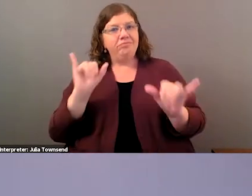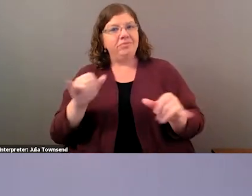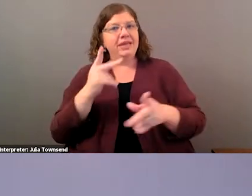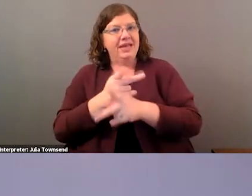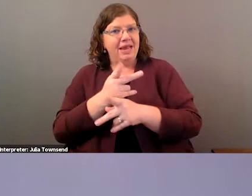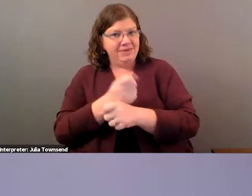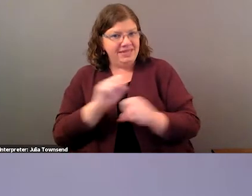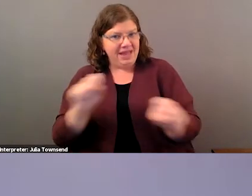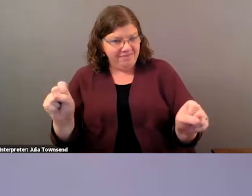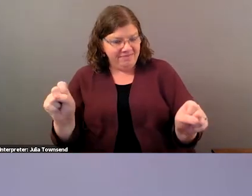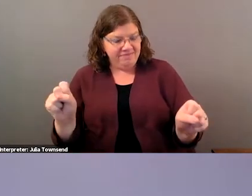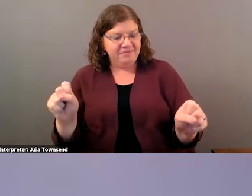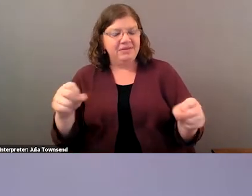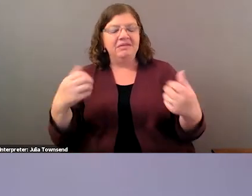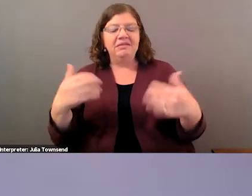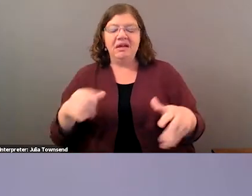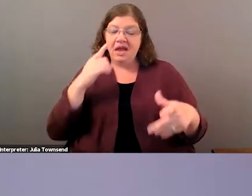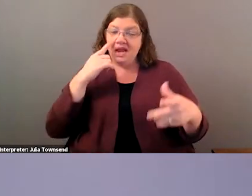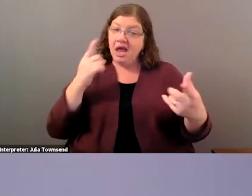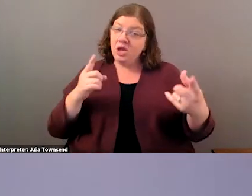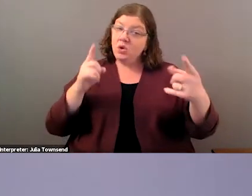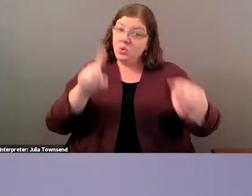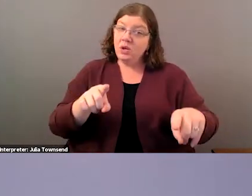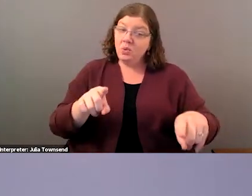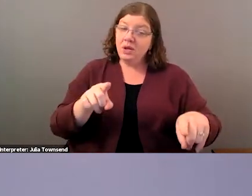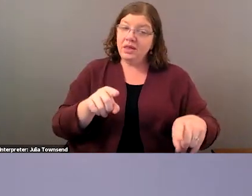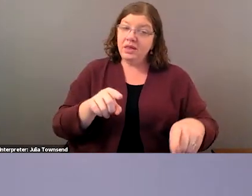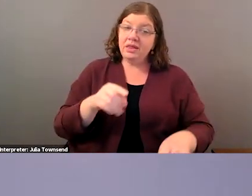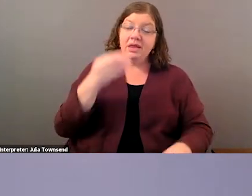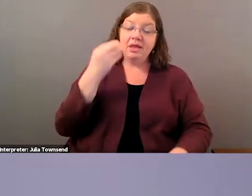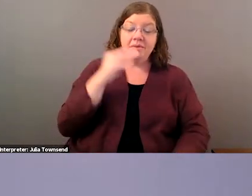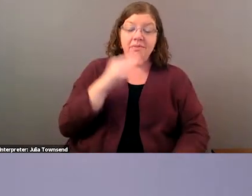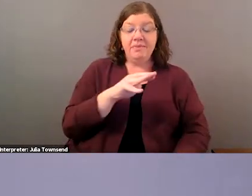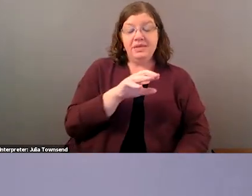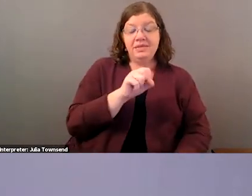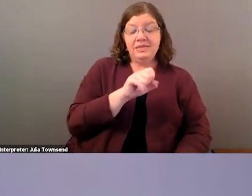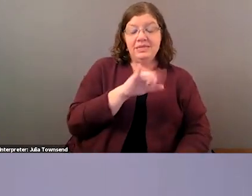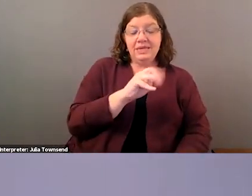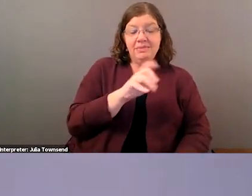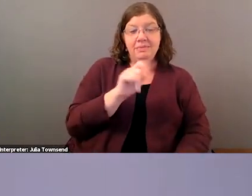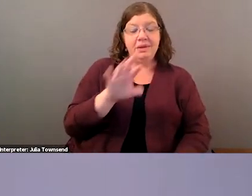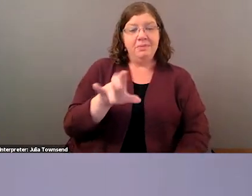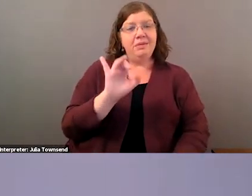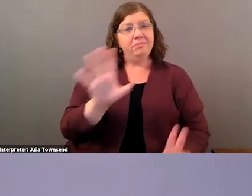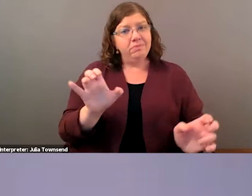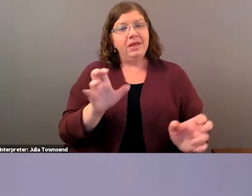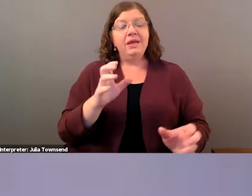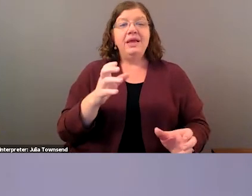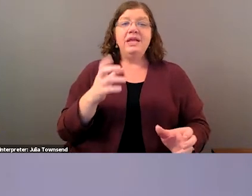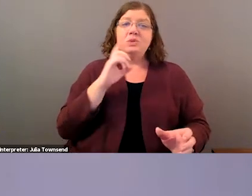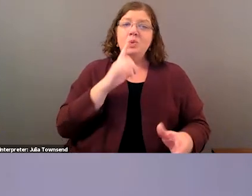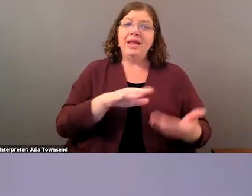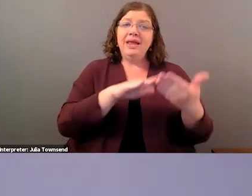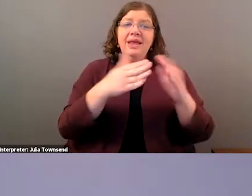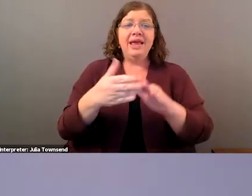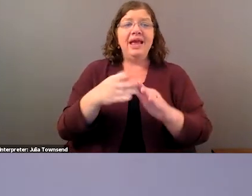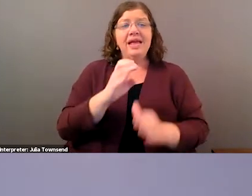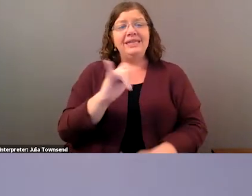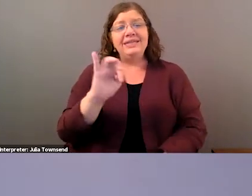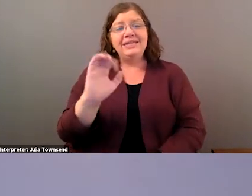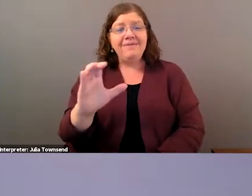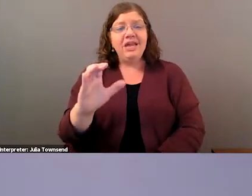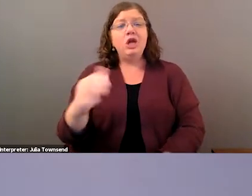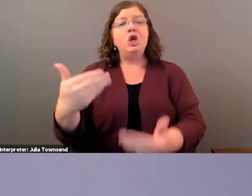And I certainly agree with Ms. Sims-Moten about it being a civic duty and how we are doing this as a community.